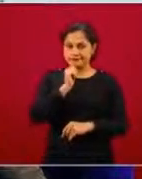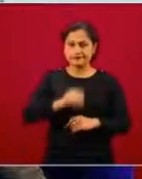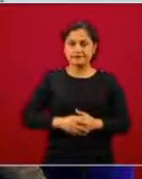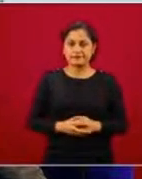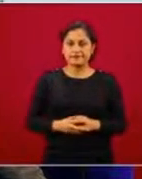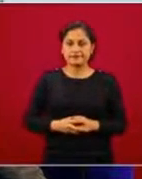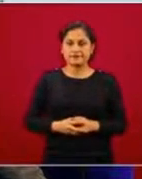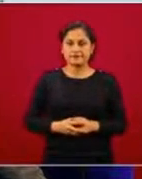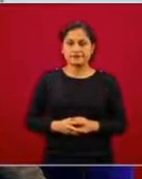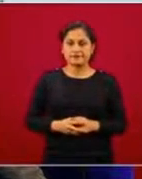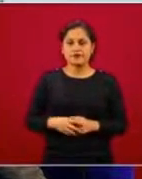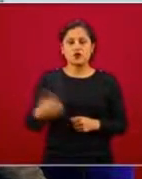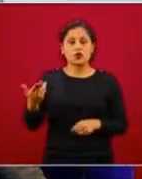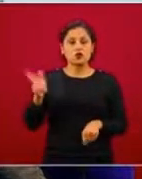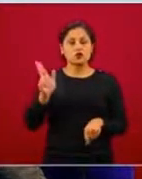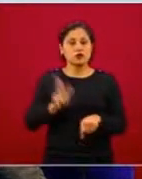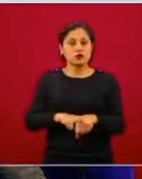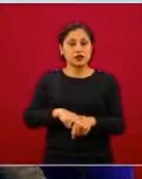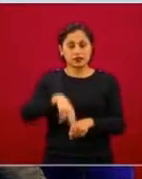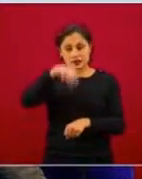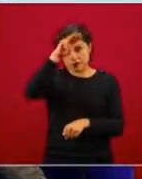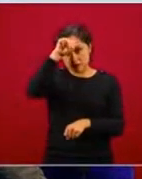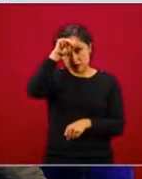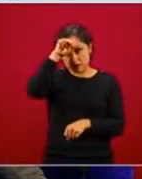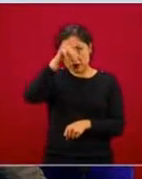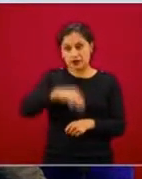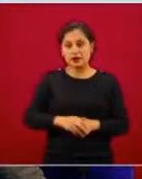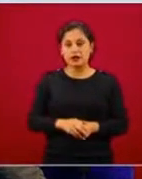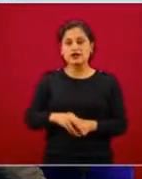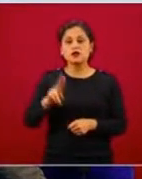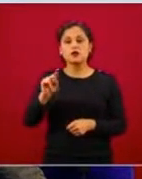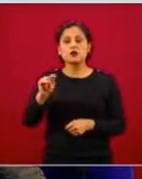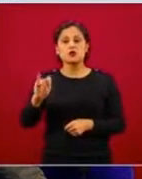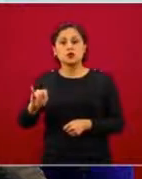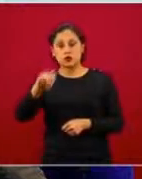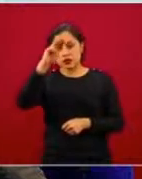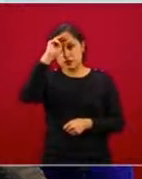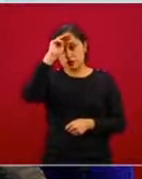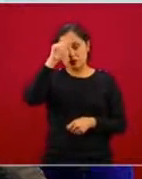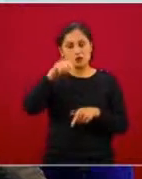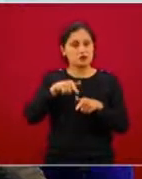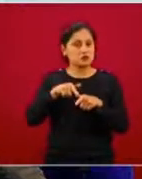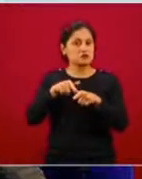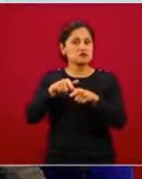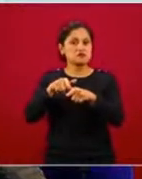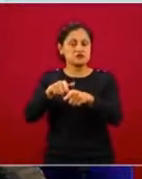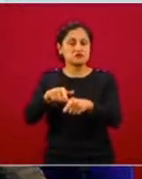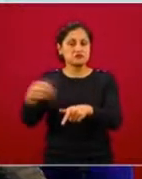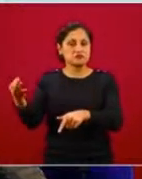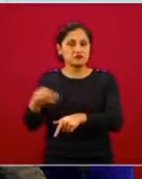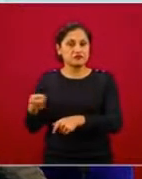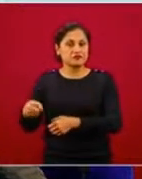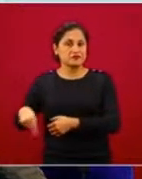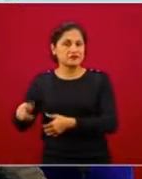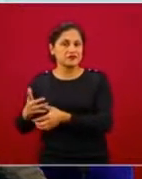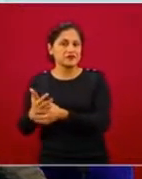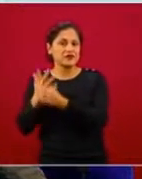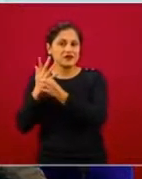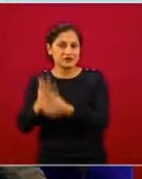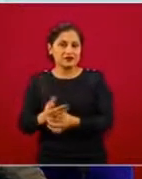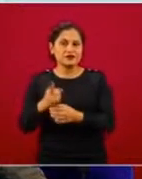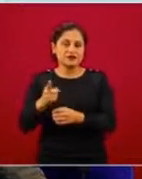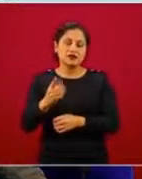our quarantine. This is Monterrey hospitalization. This is ICU, and we can see that